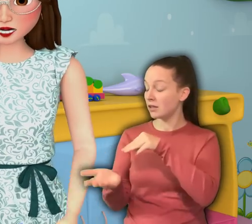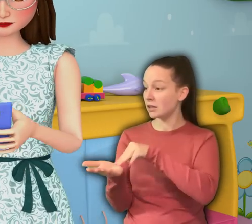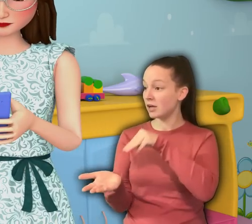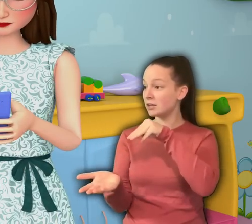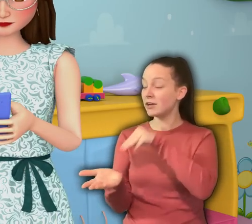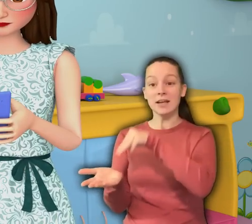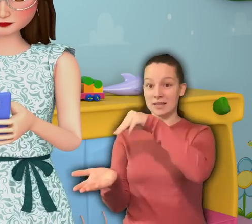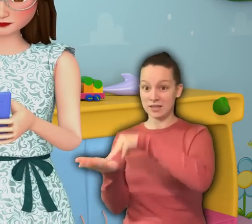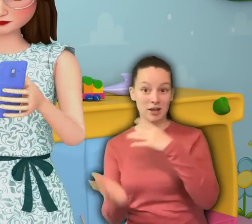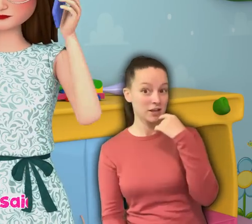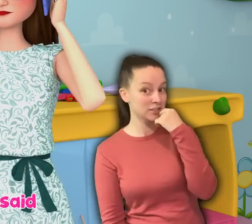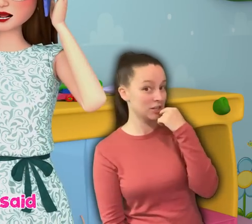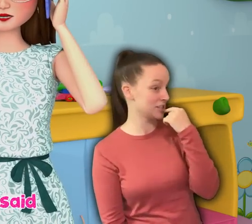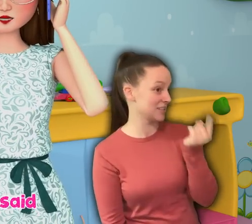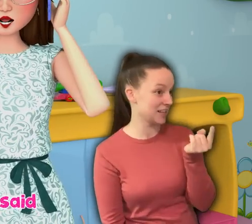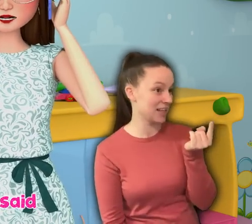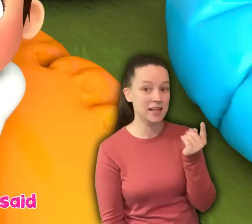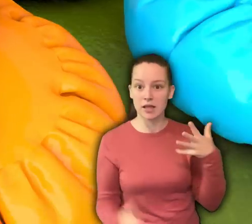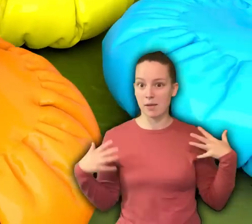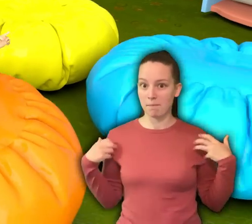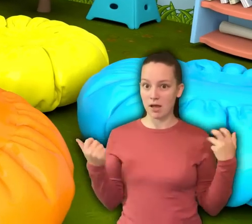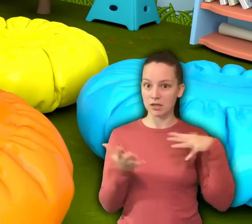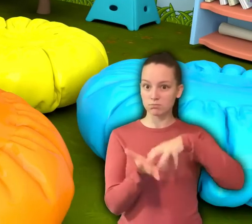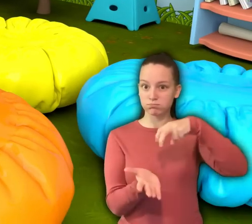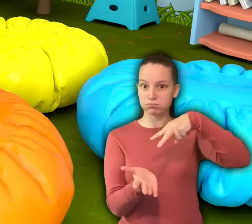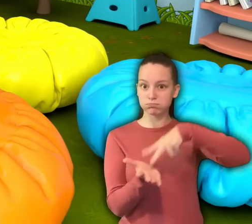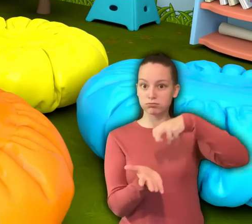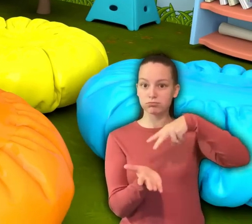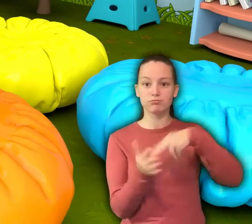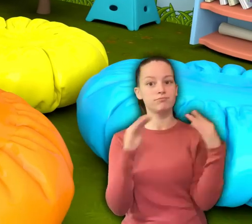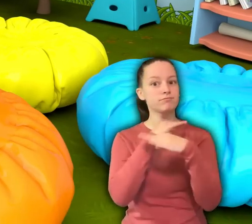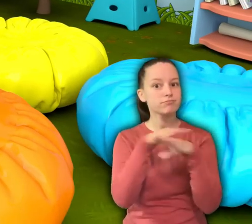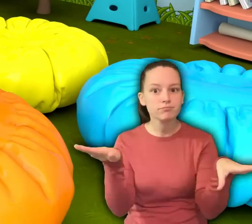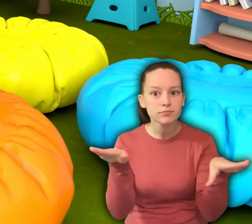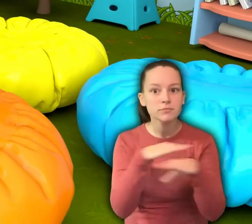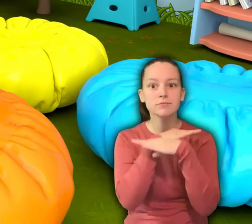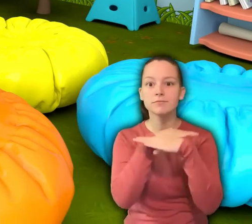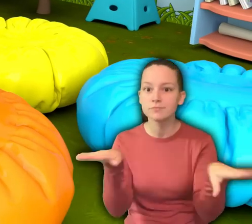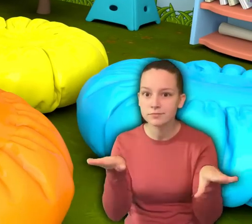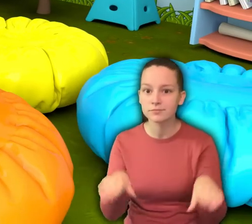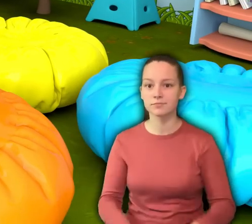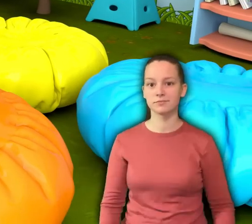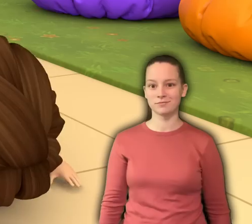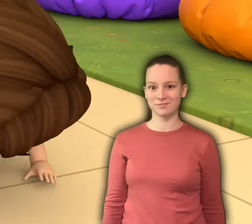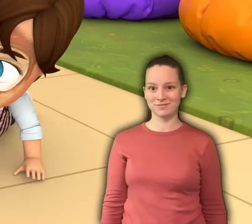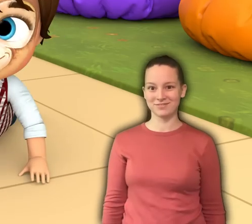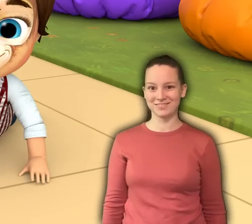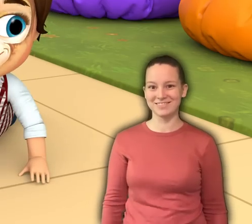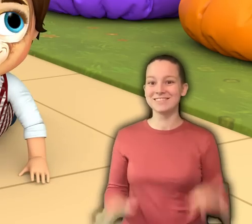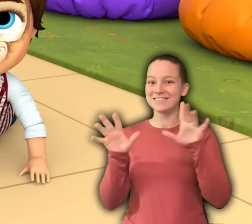so mama called the doctor and the doctor said no more monkeys jumping on the